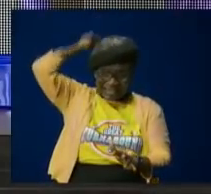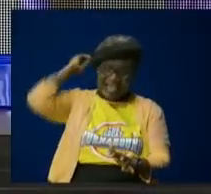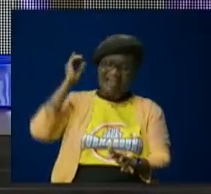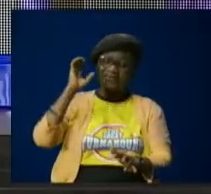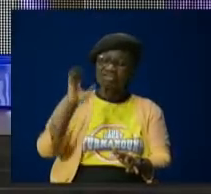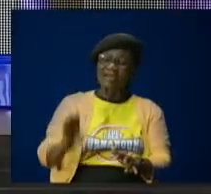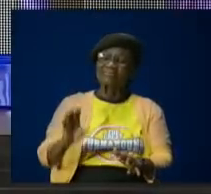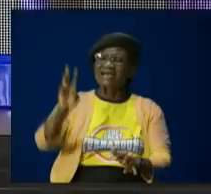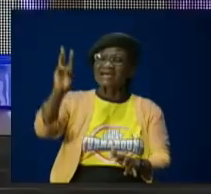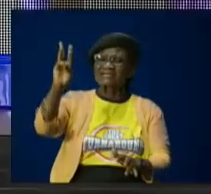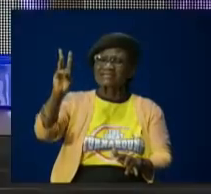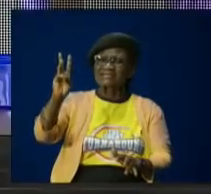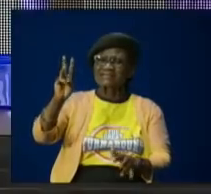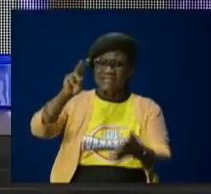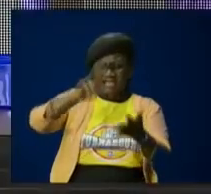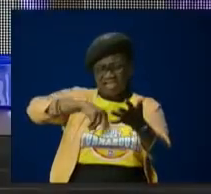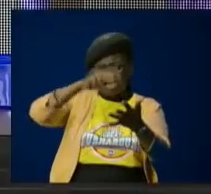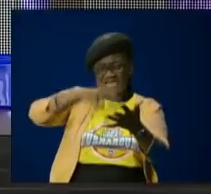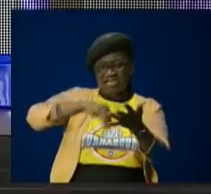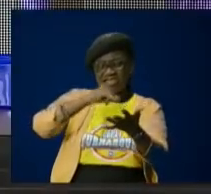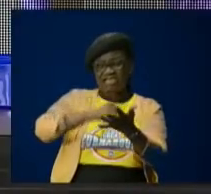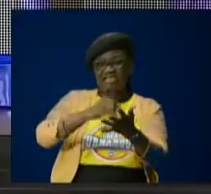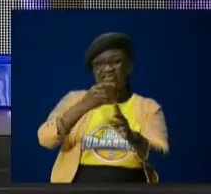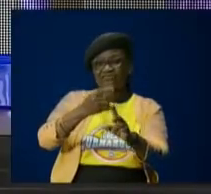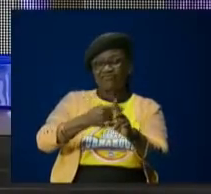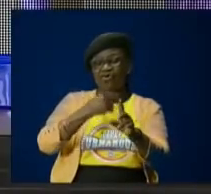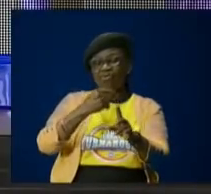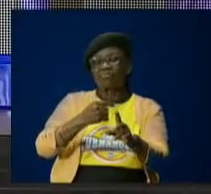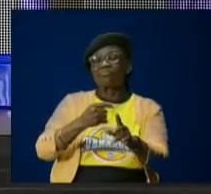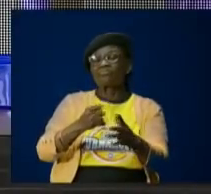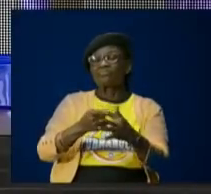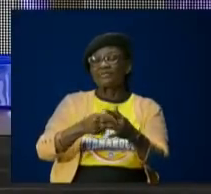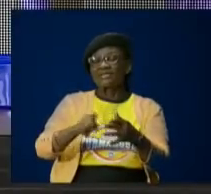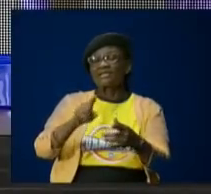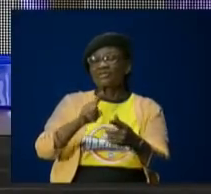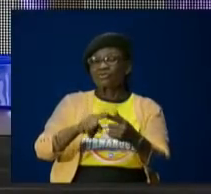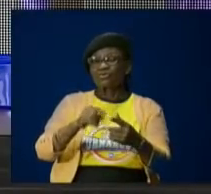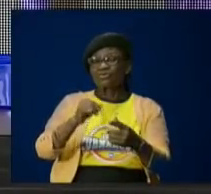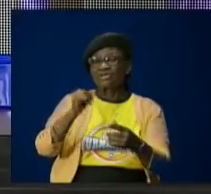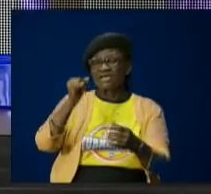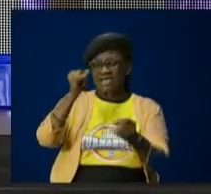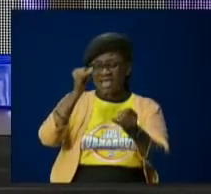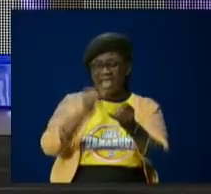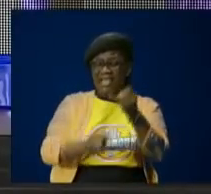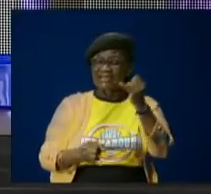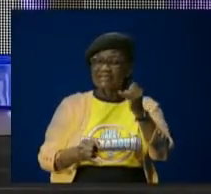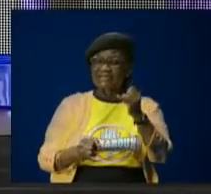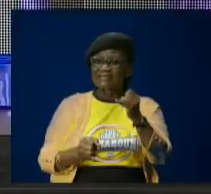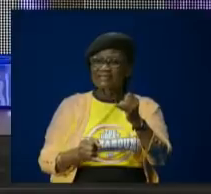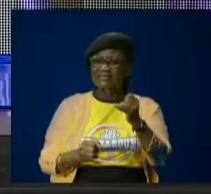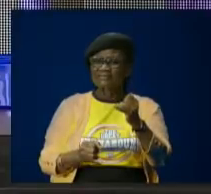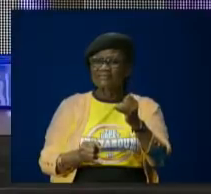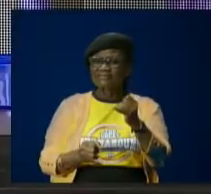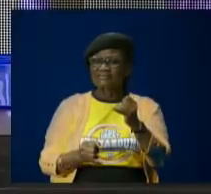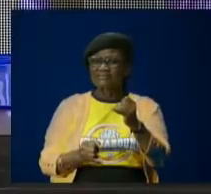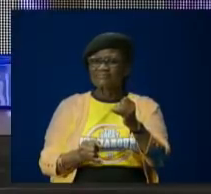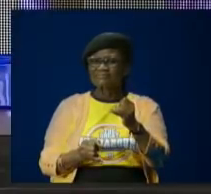You can read it from the beginning to the end. Daniel 6, from the beginning to the end.